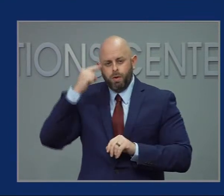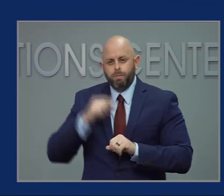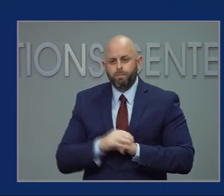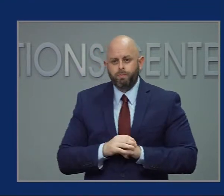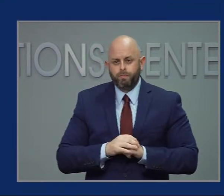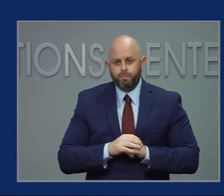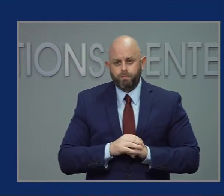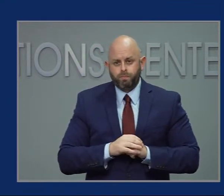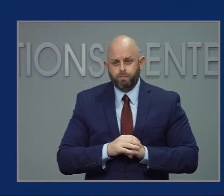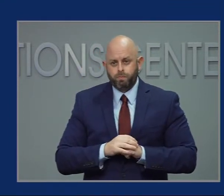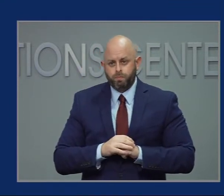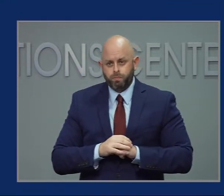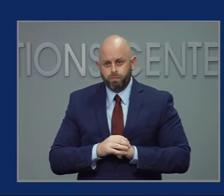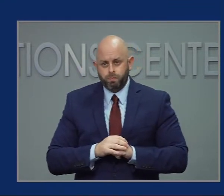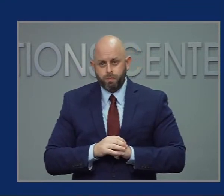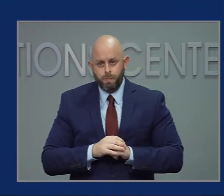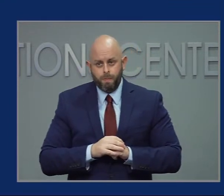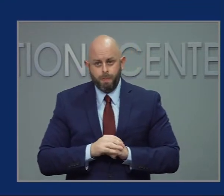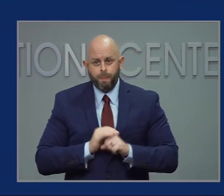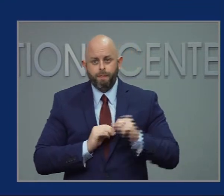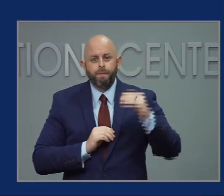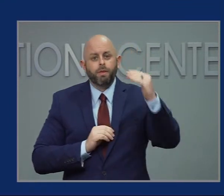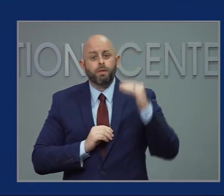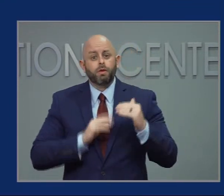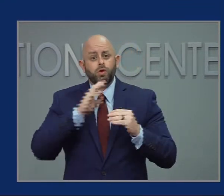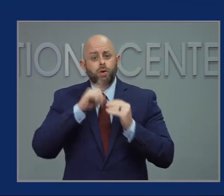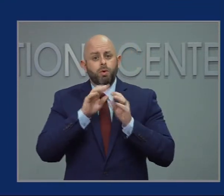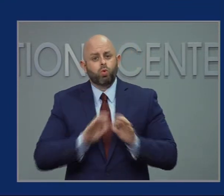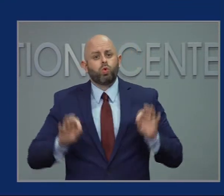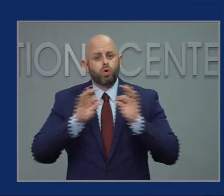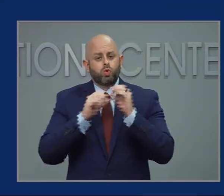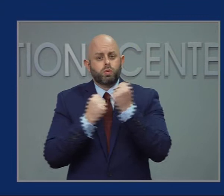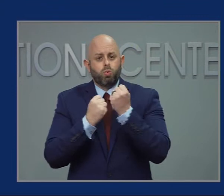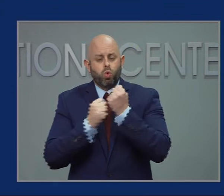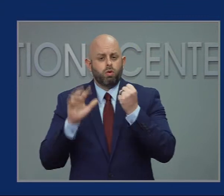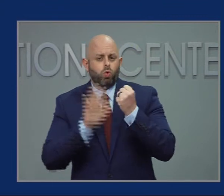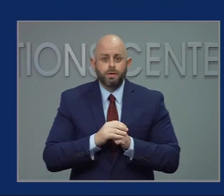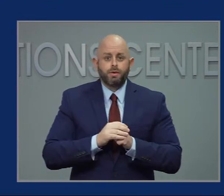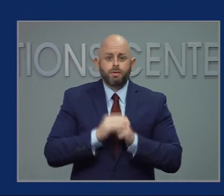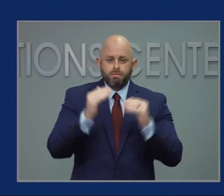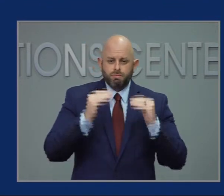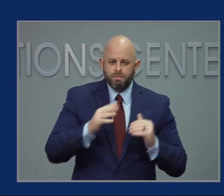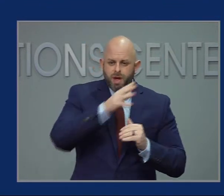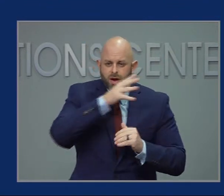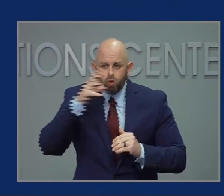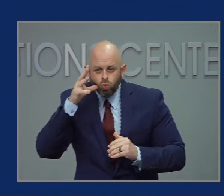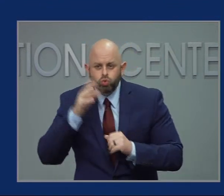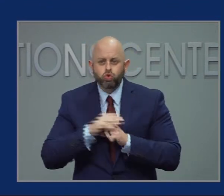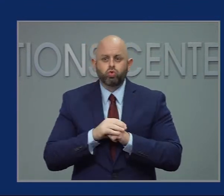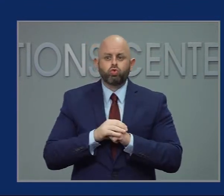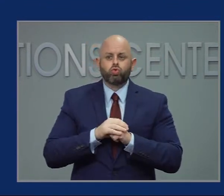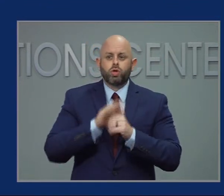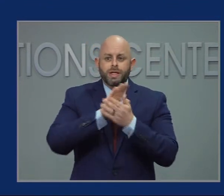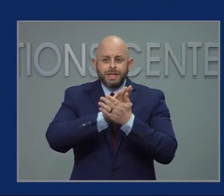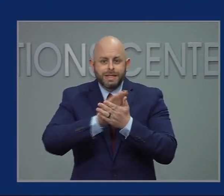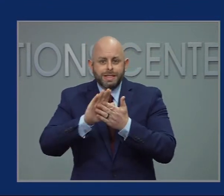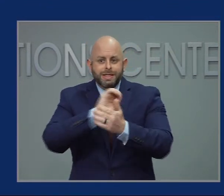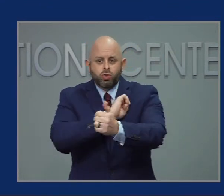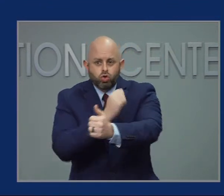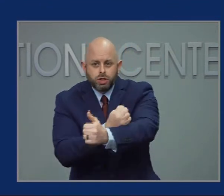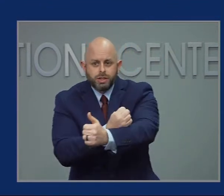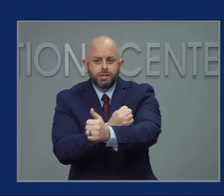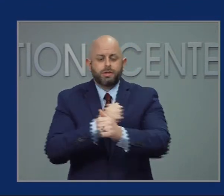We'll then talk about critical support across the large state government enterprise, energy, and infrastructure and